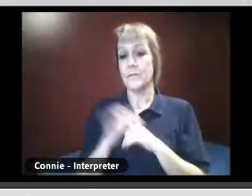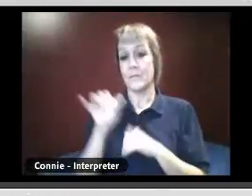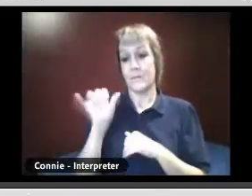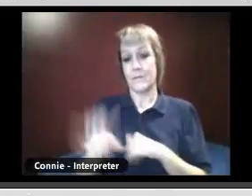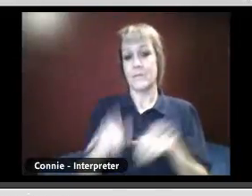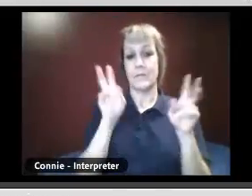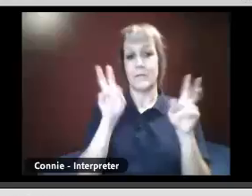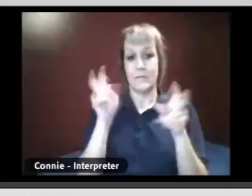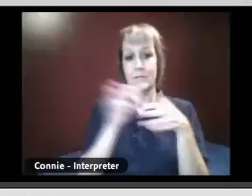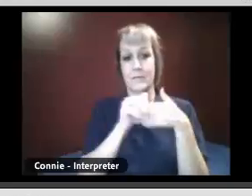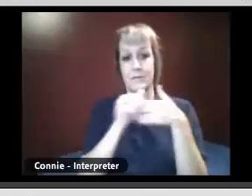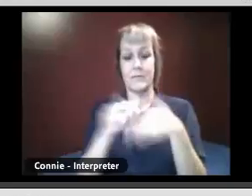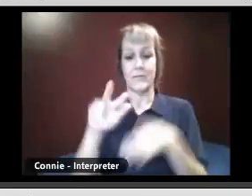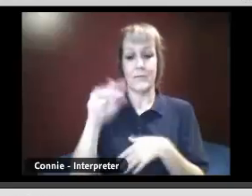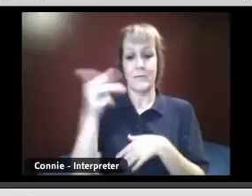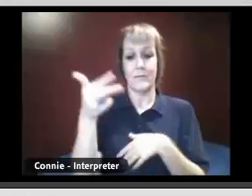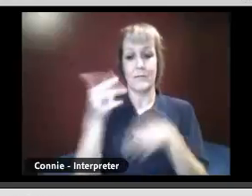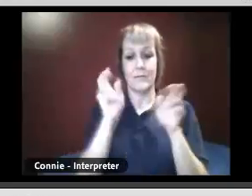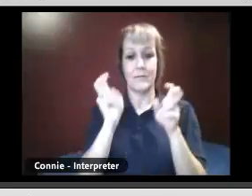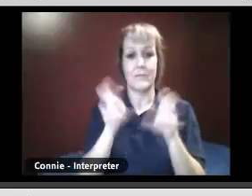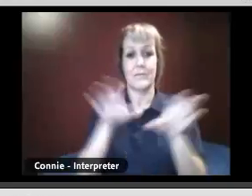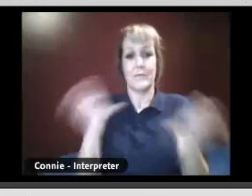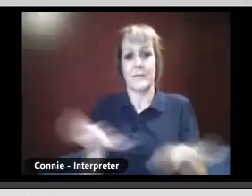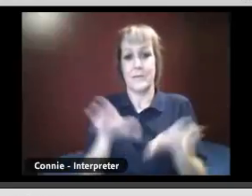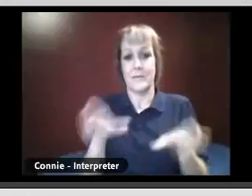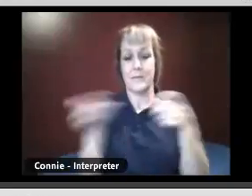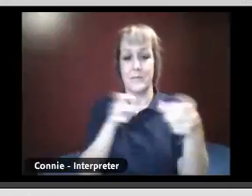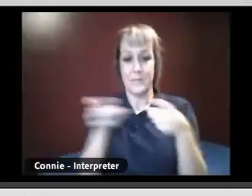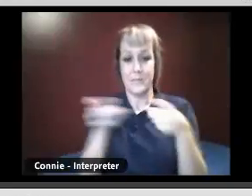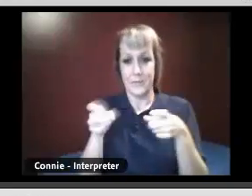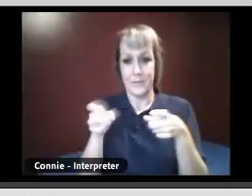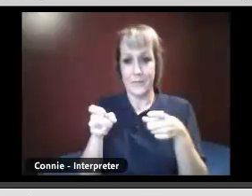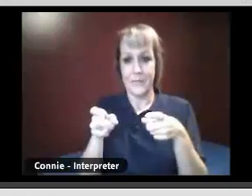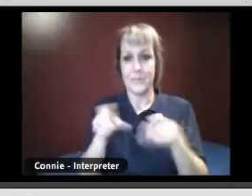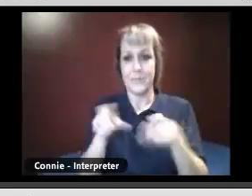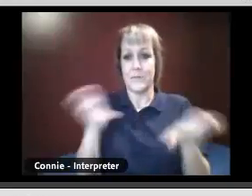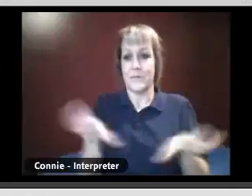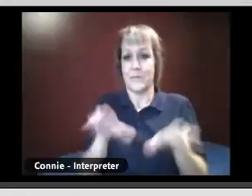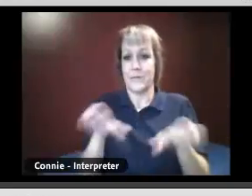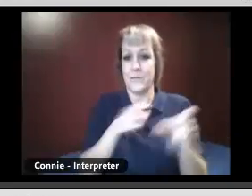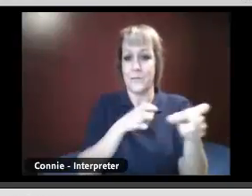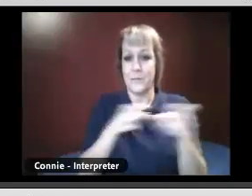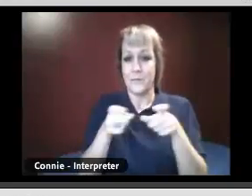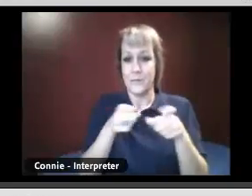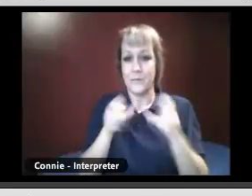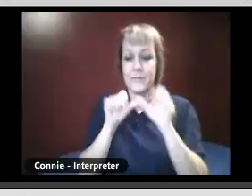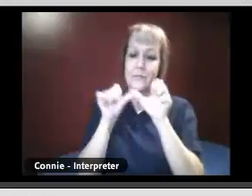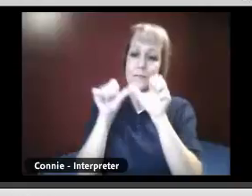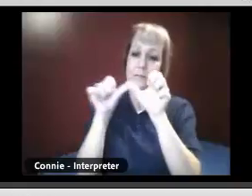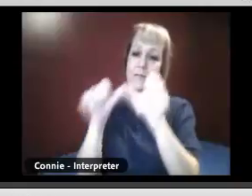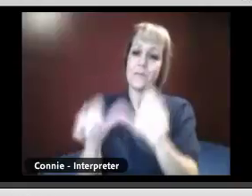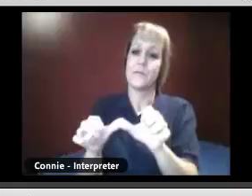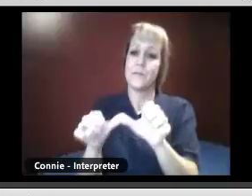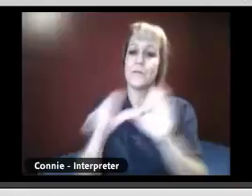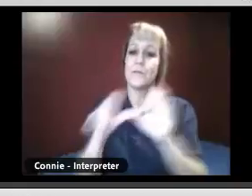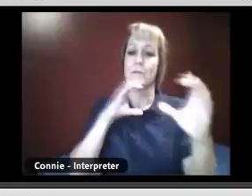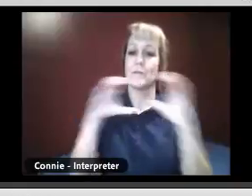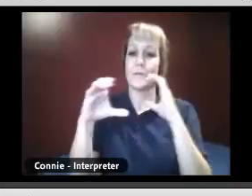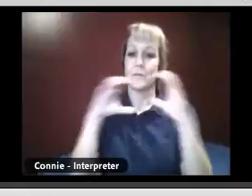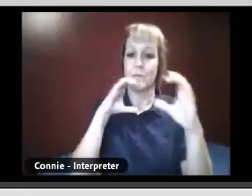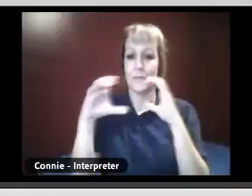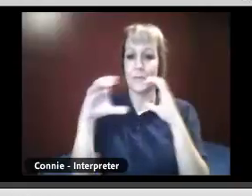to our third topic, which was performance management. And performance management is really the continuum of communication that